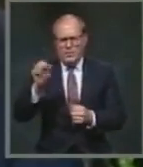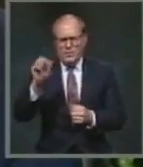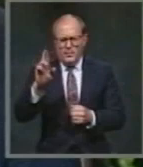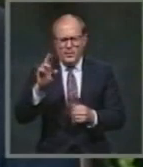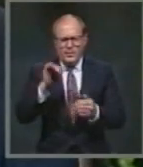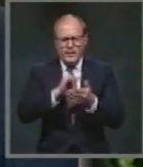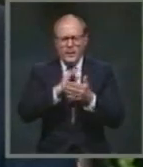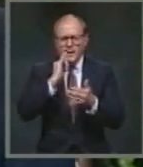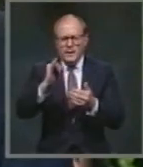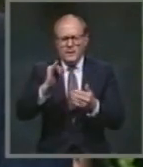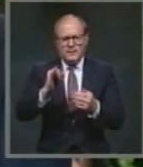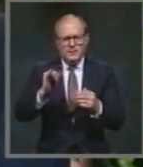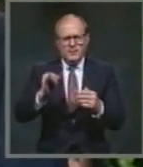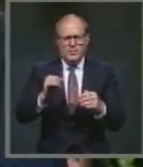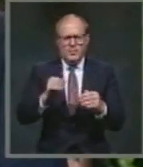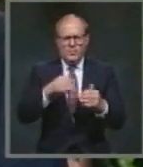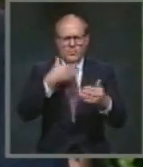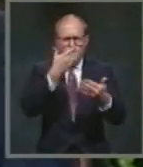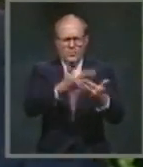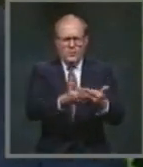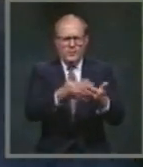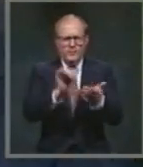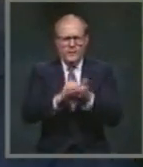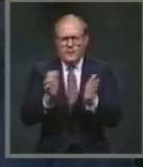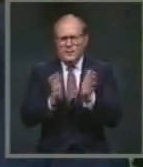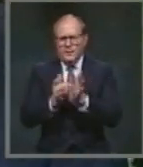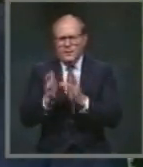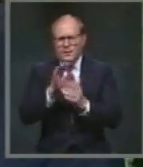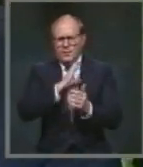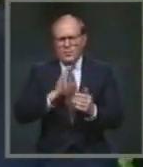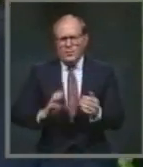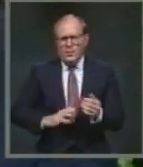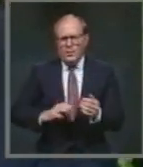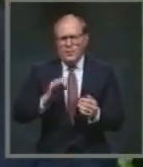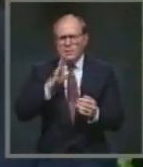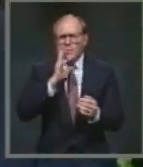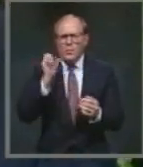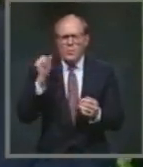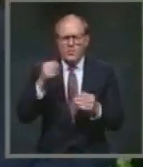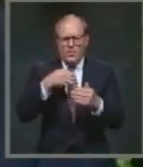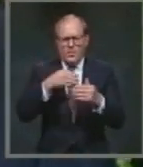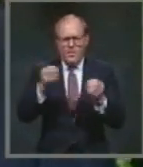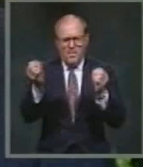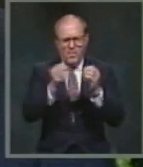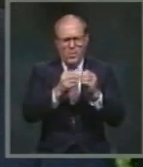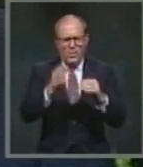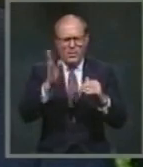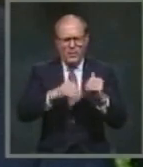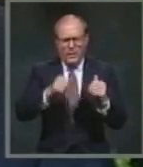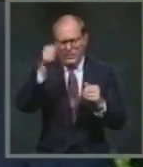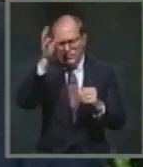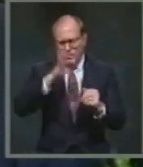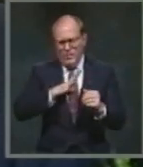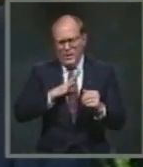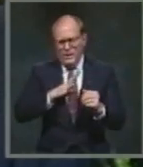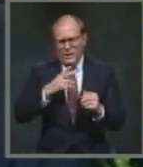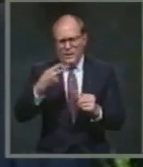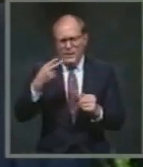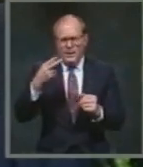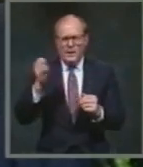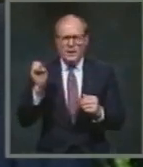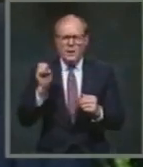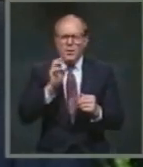today as credible proof that Jesus Christ was more than a mere man. He